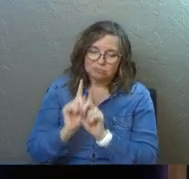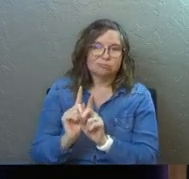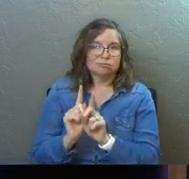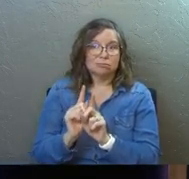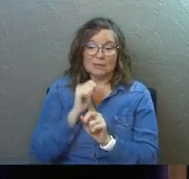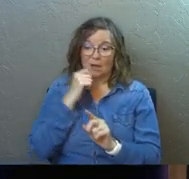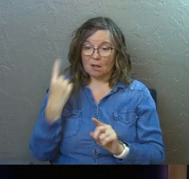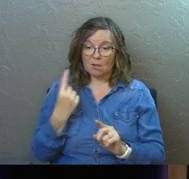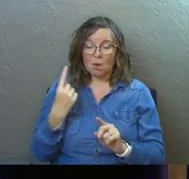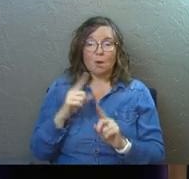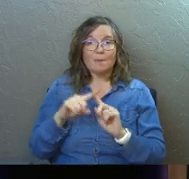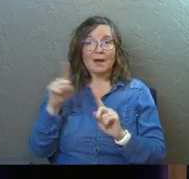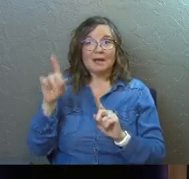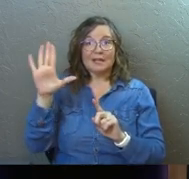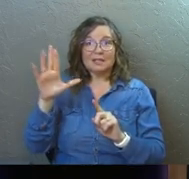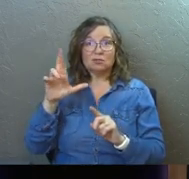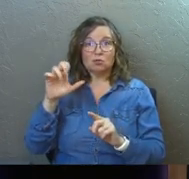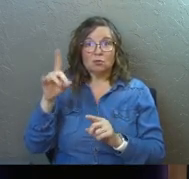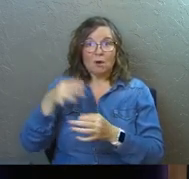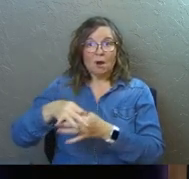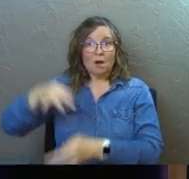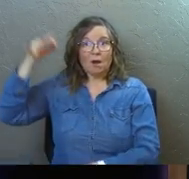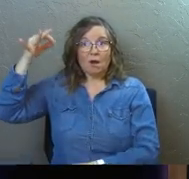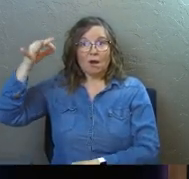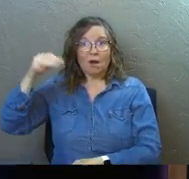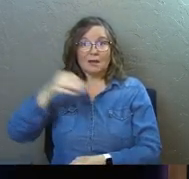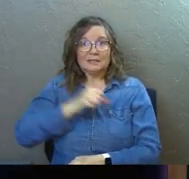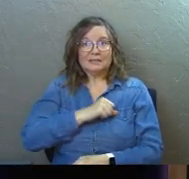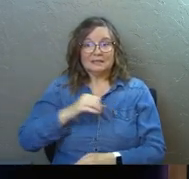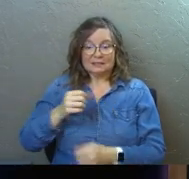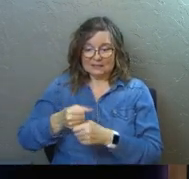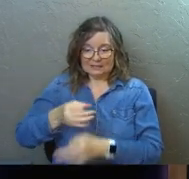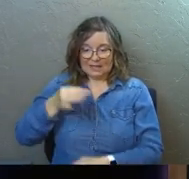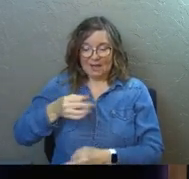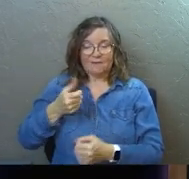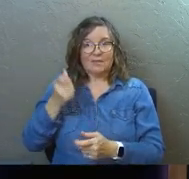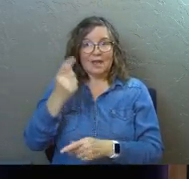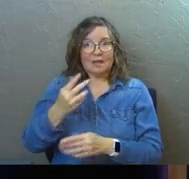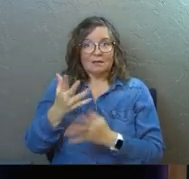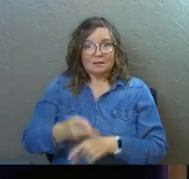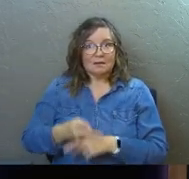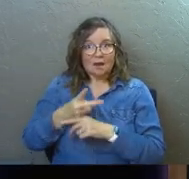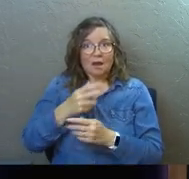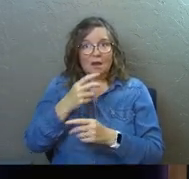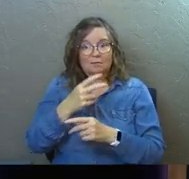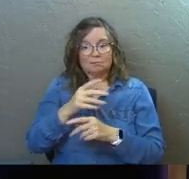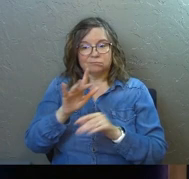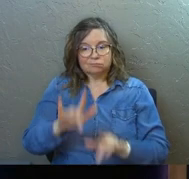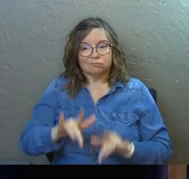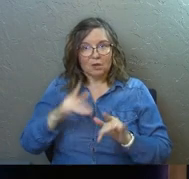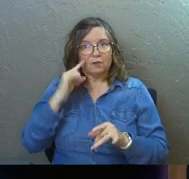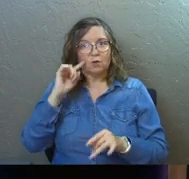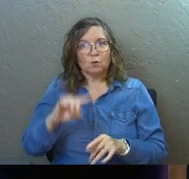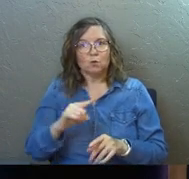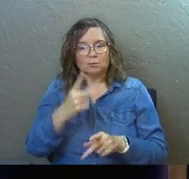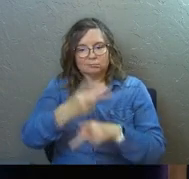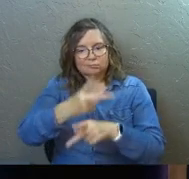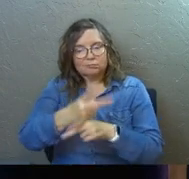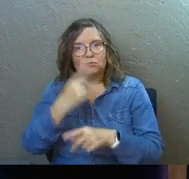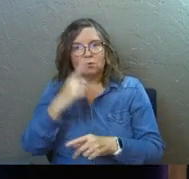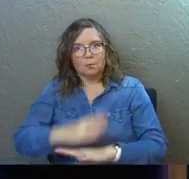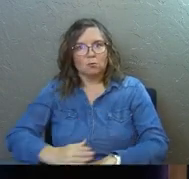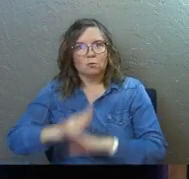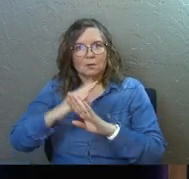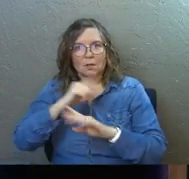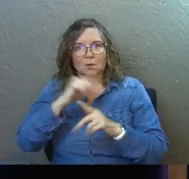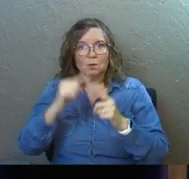not only are you not alone, but his rod and his staff, they comfort you. These are the weapons and the encouragements of God. We talked about that week. God